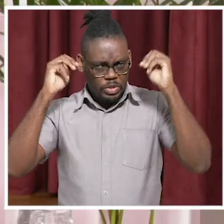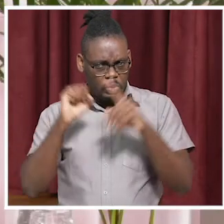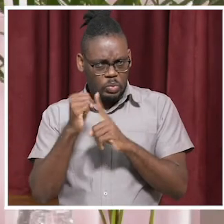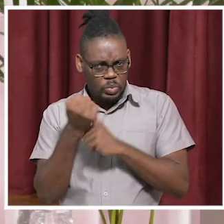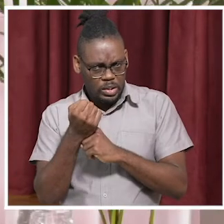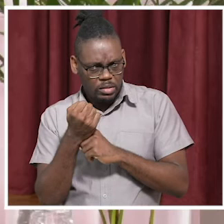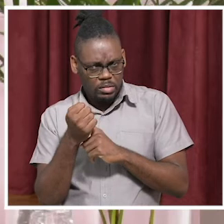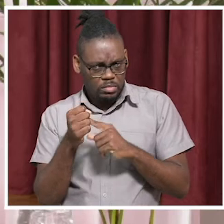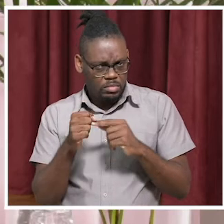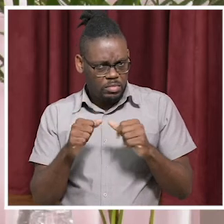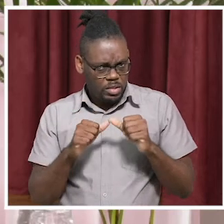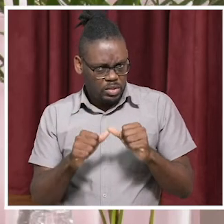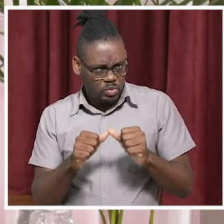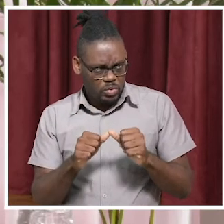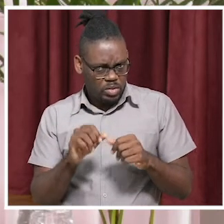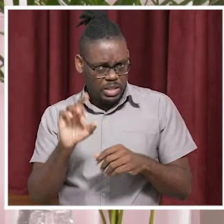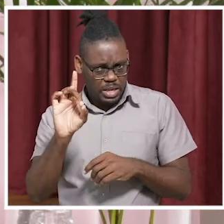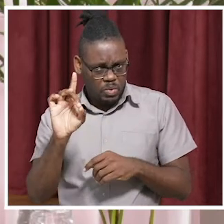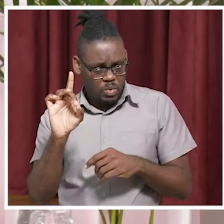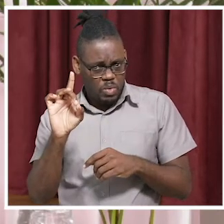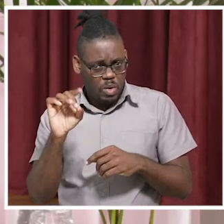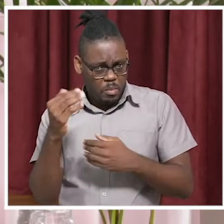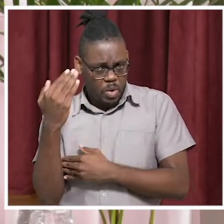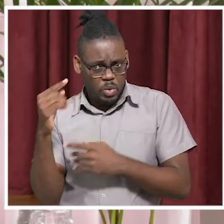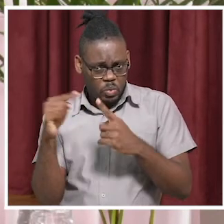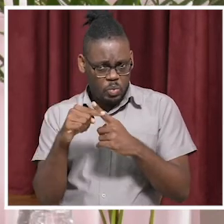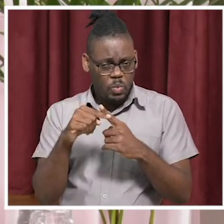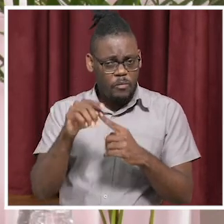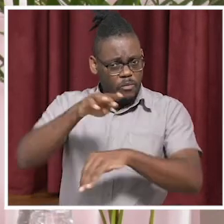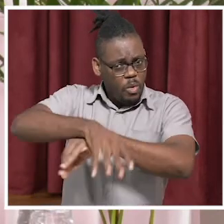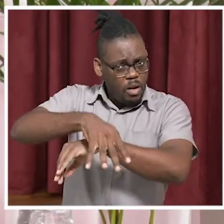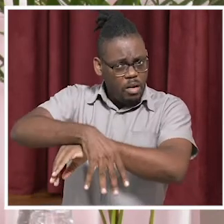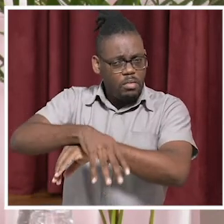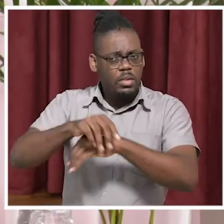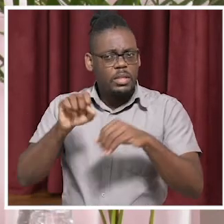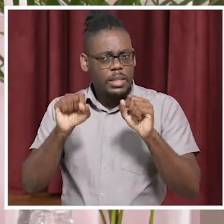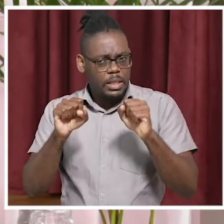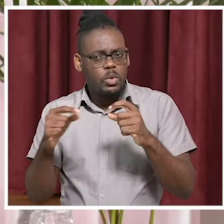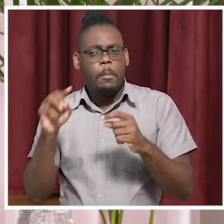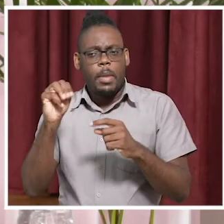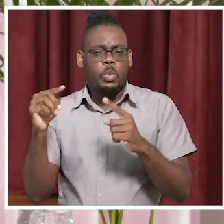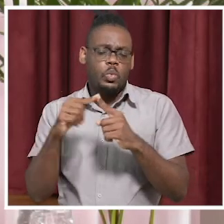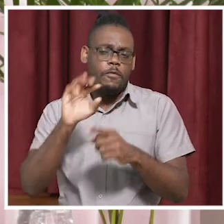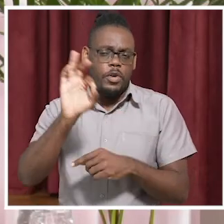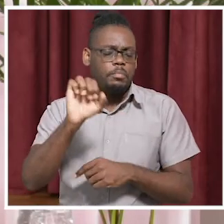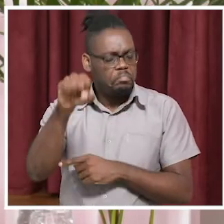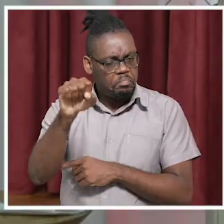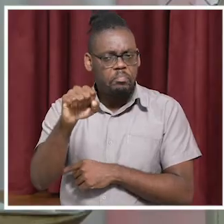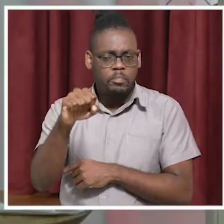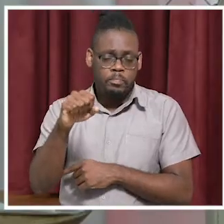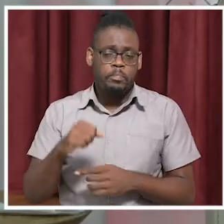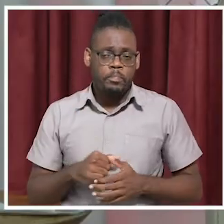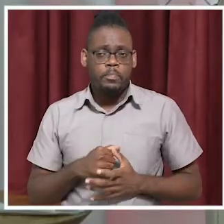4, mm-hmm. Monday to Friday. Right? We see clients on a daily basis. They don't stop. Right? Now, I hope